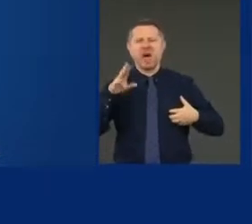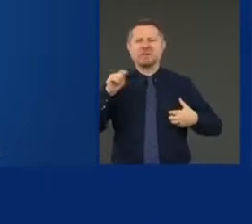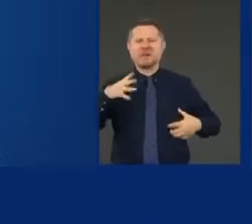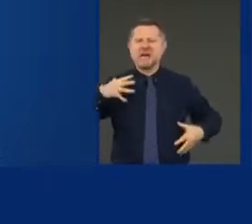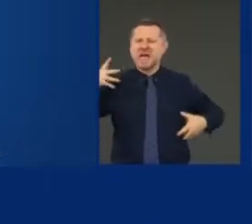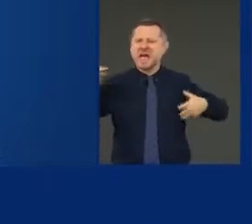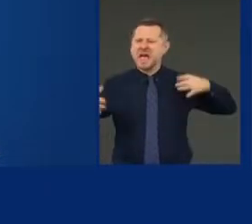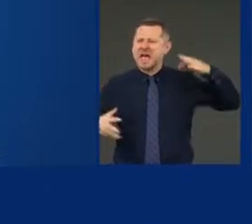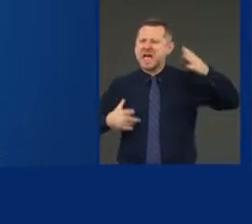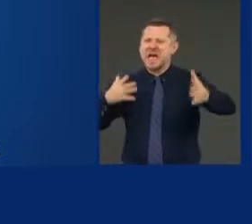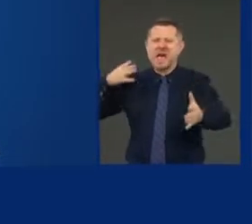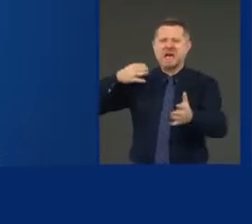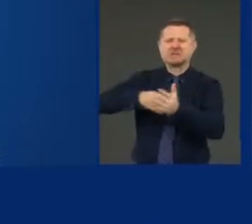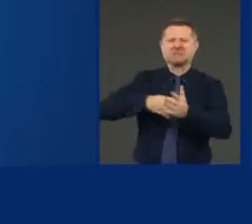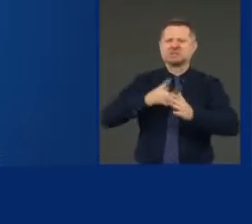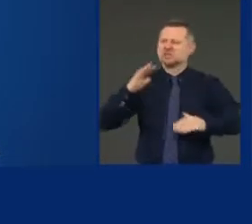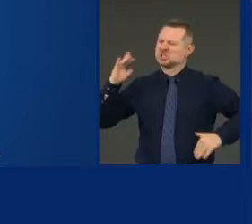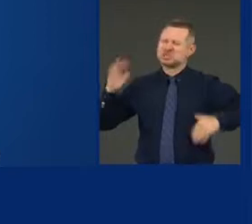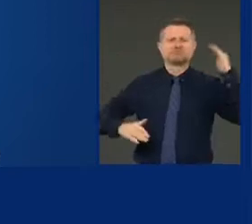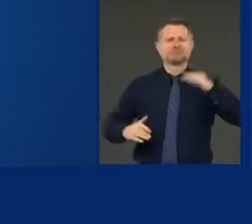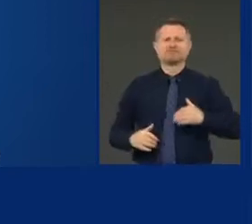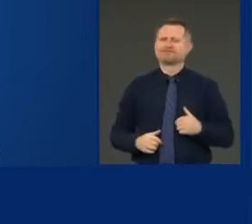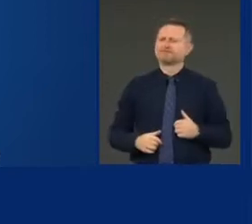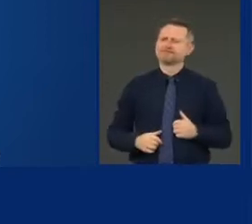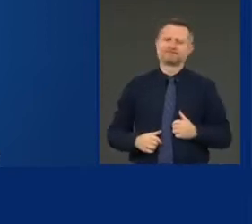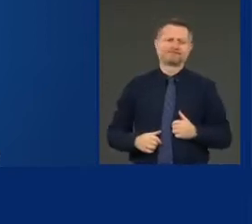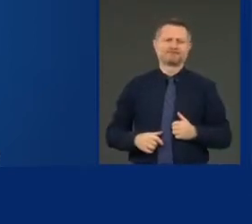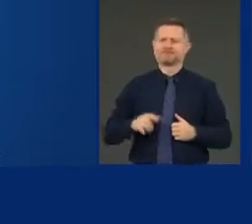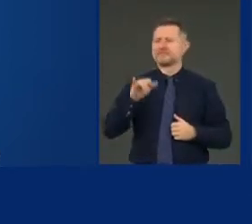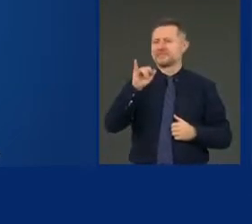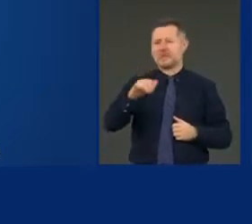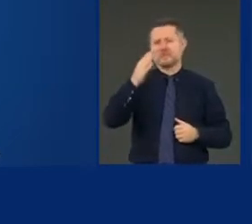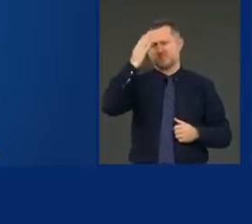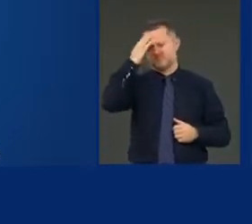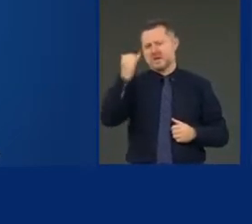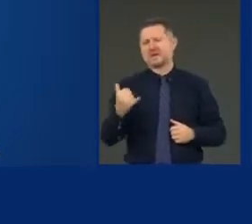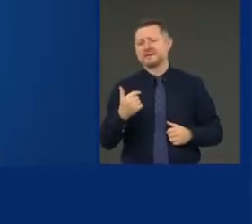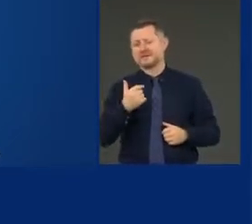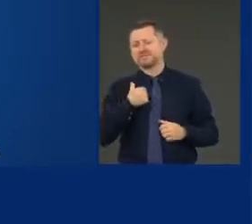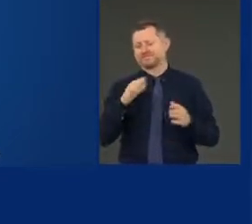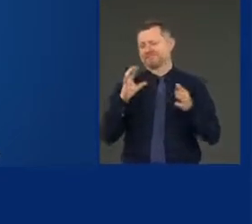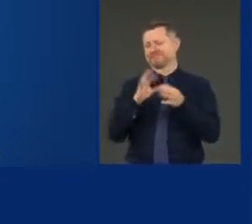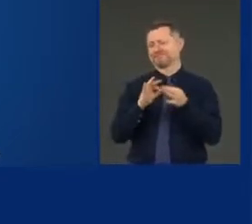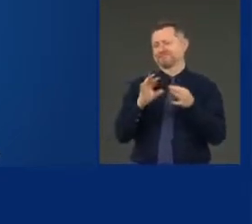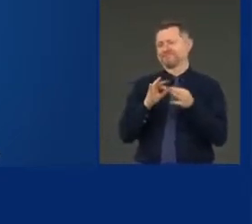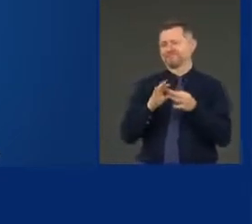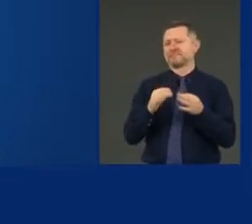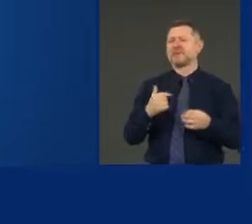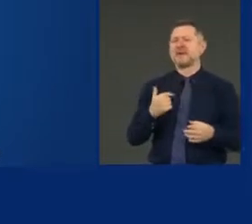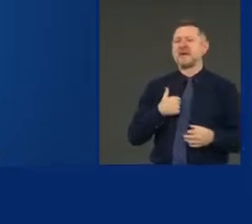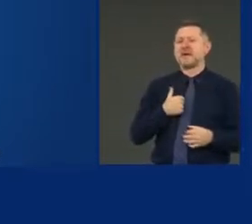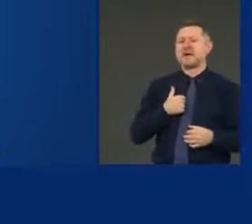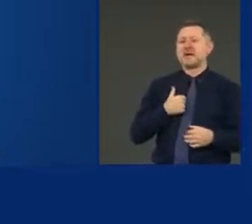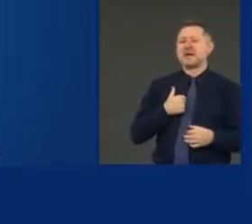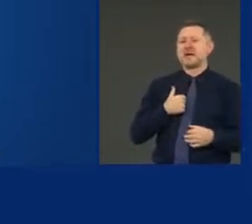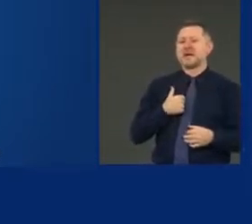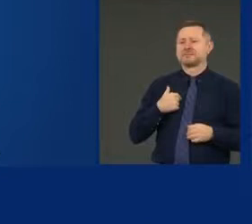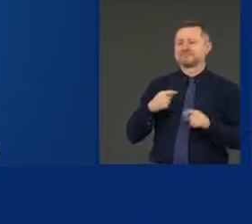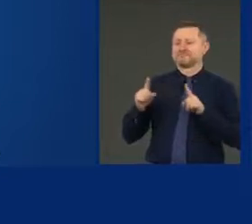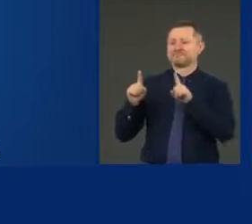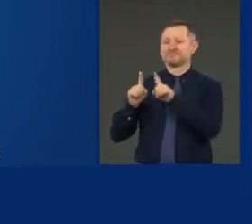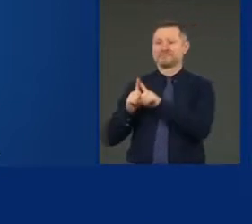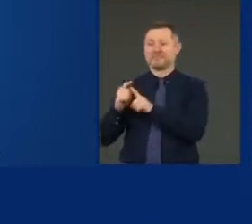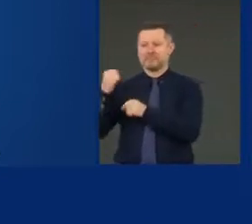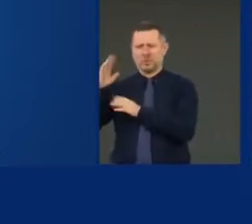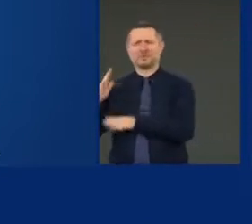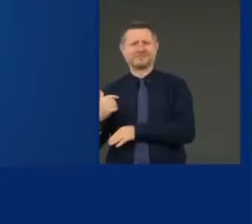do. And that's why I say I figuratively stand with the protesters. But violence